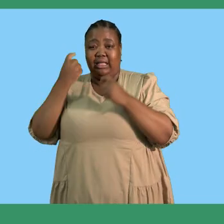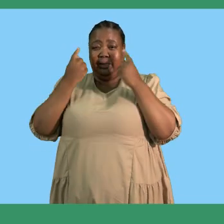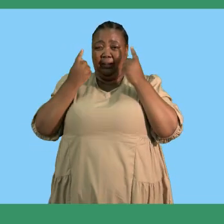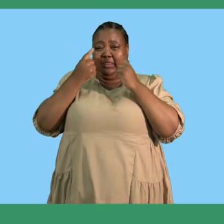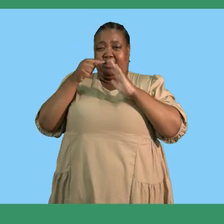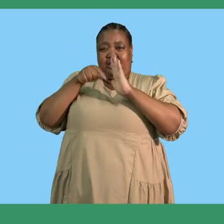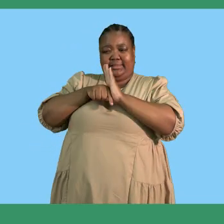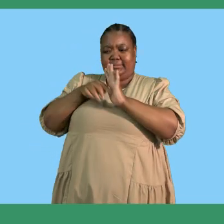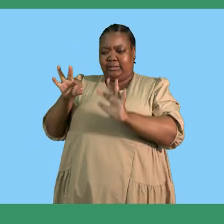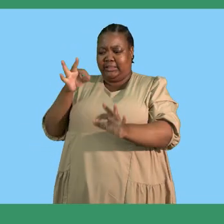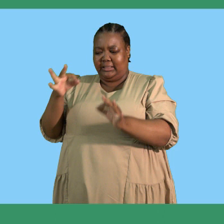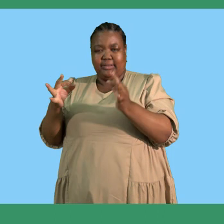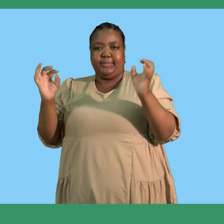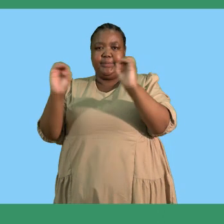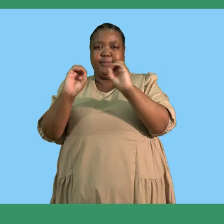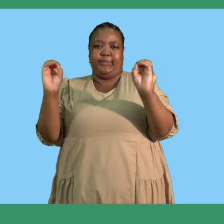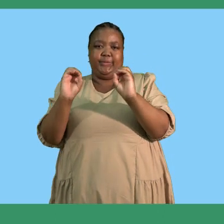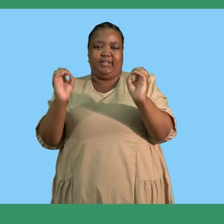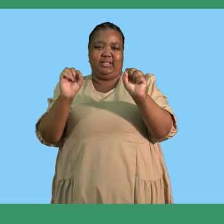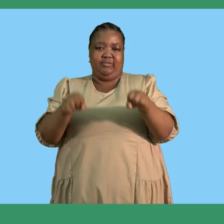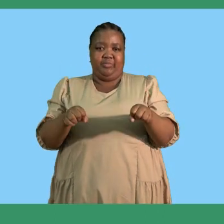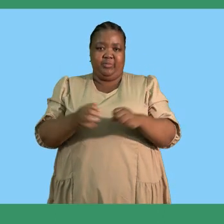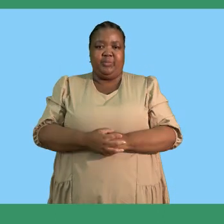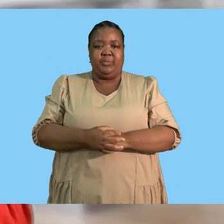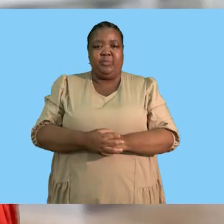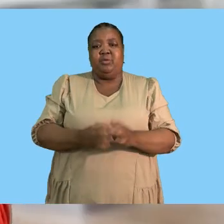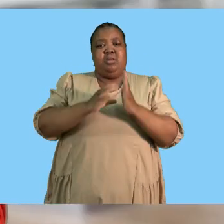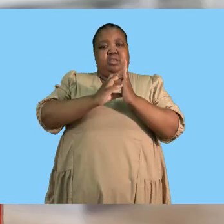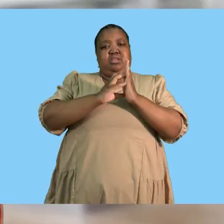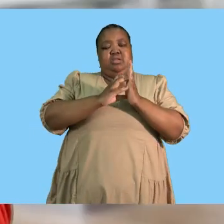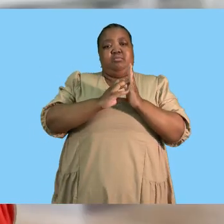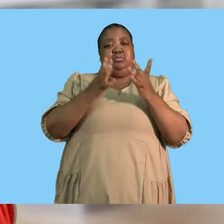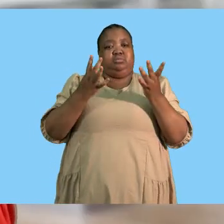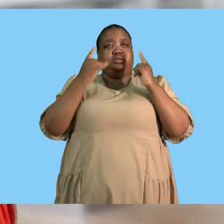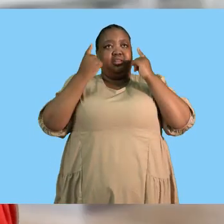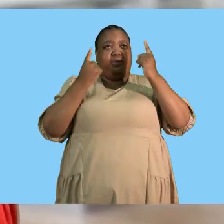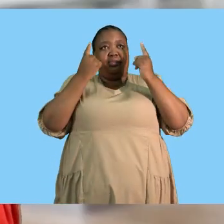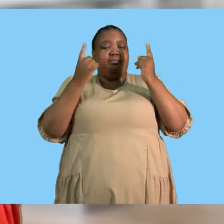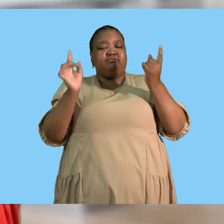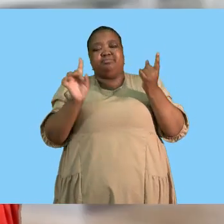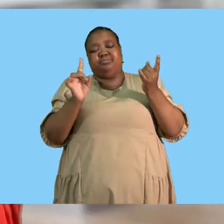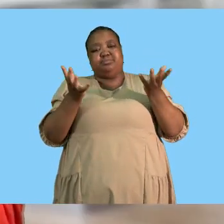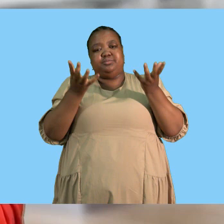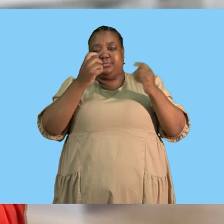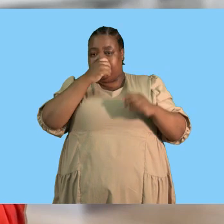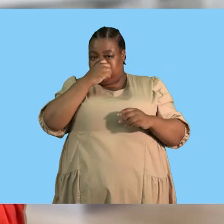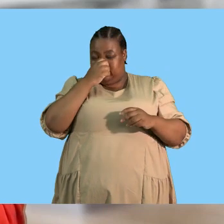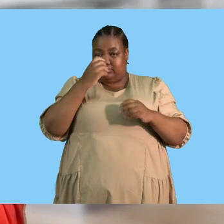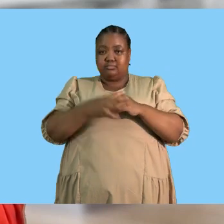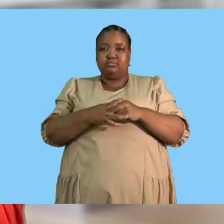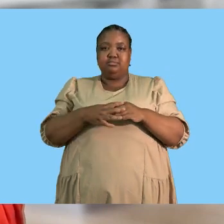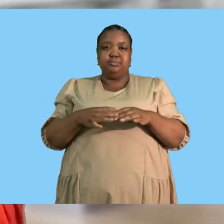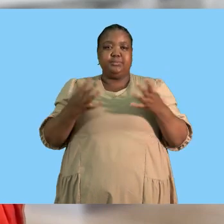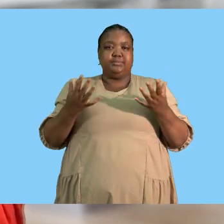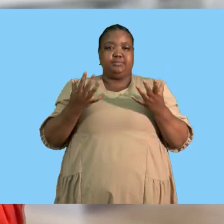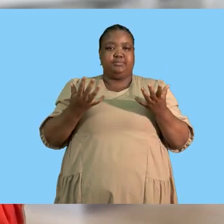moment without critically analyzing the situation. So this can happen, for example, think about a